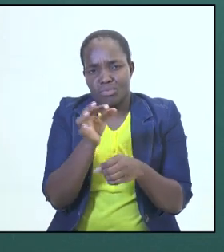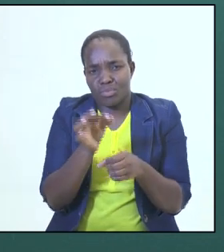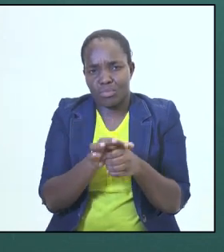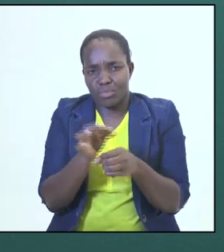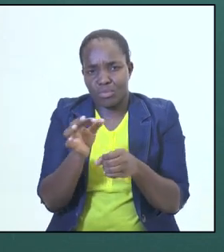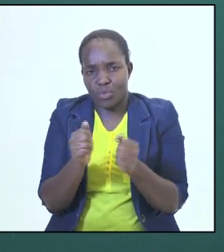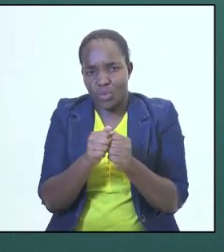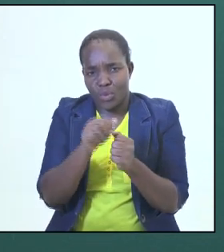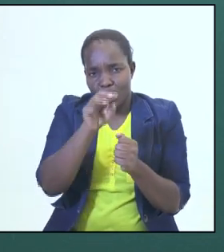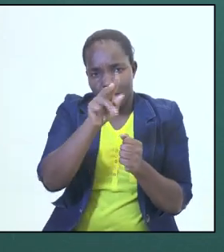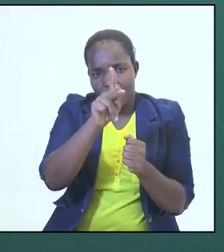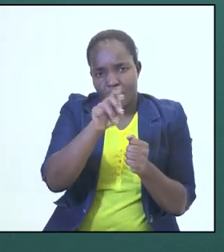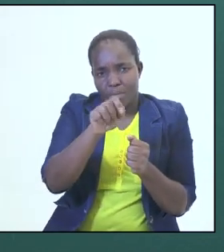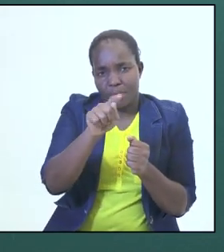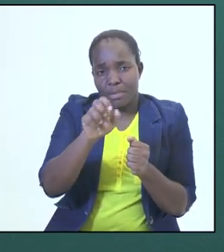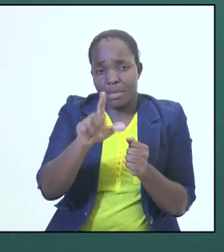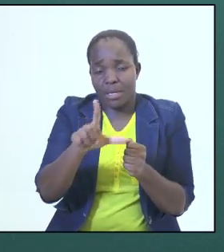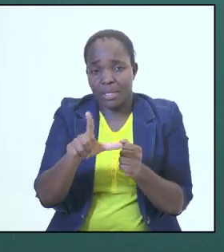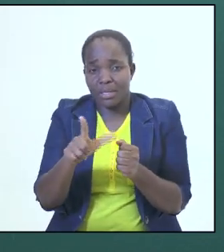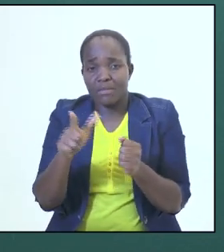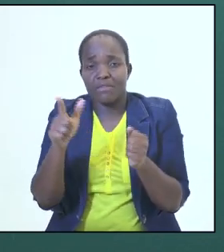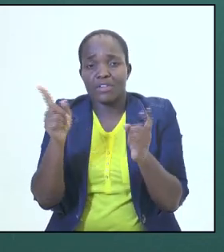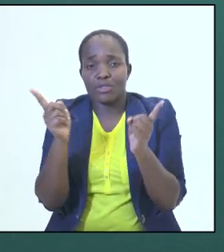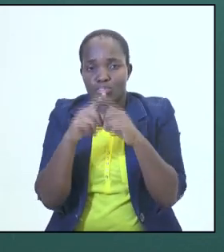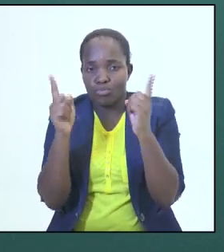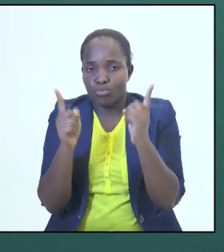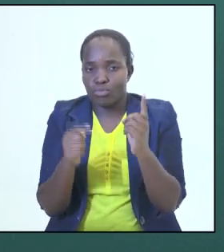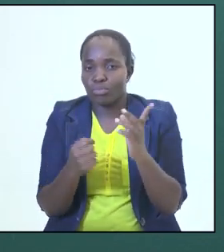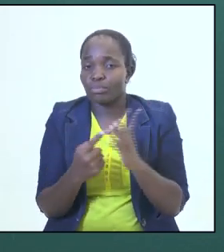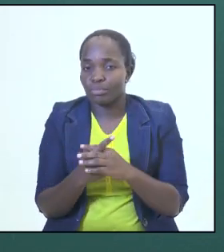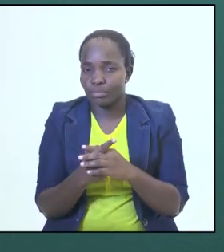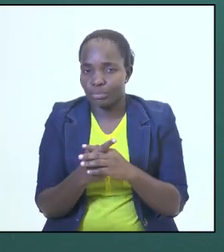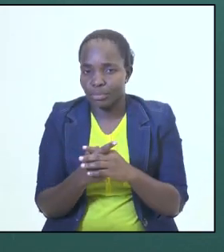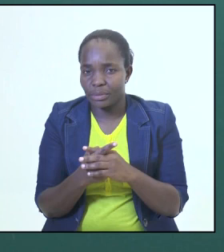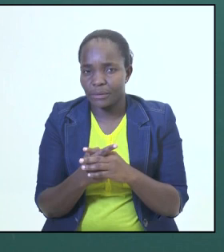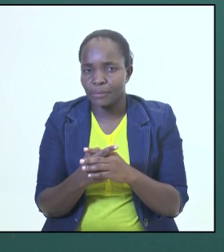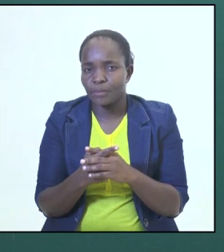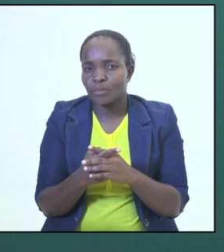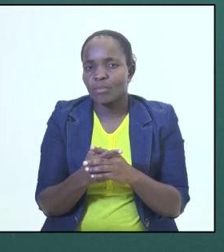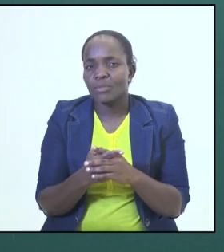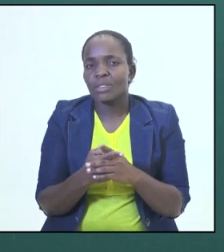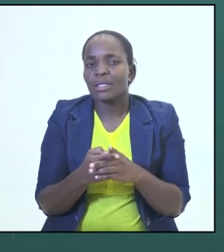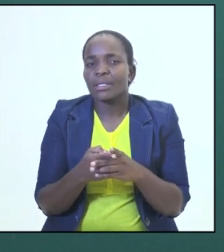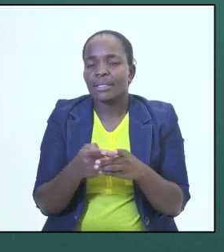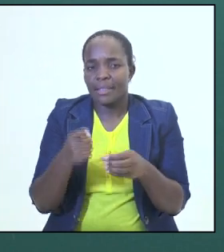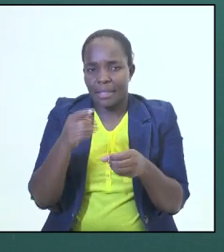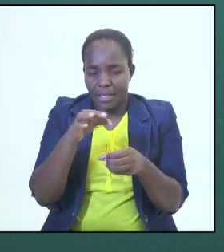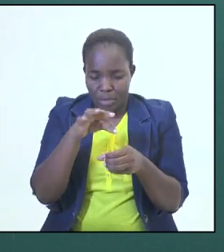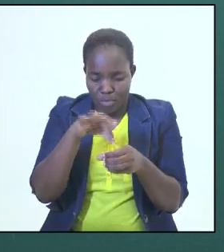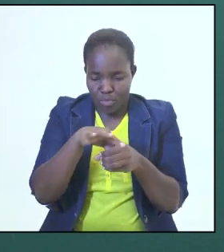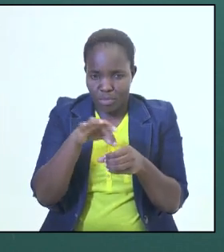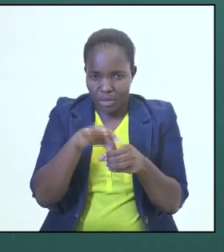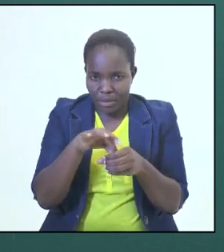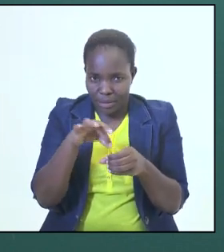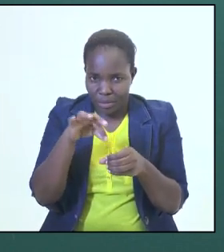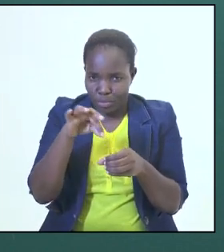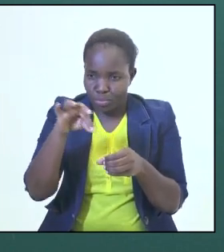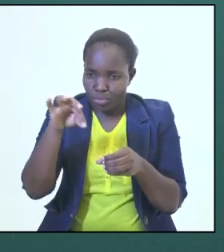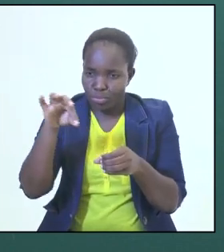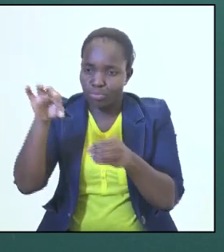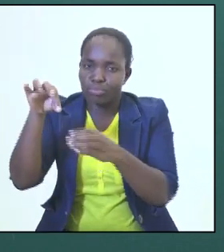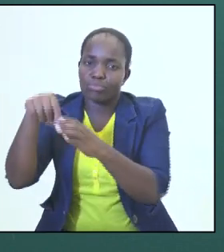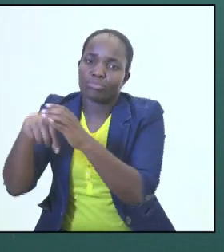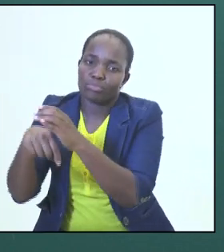of the petals. For sexual fusion to take place, the pollen grain must be transported to the stigma, which is